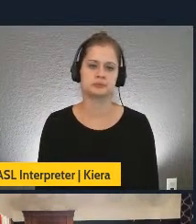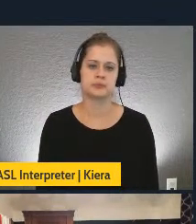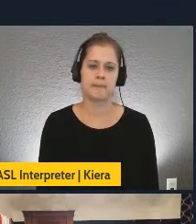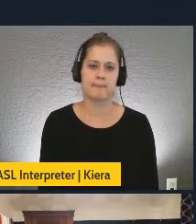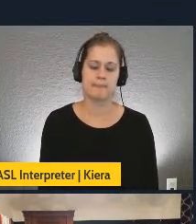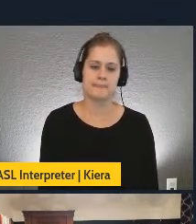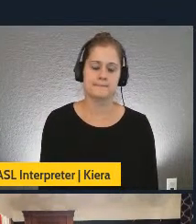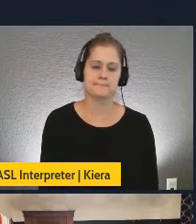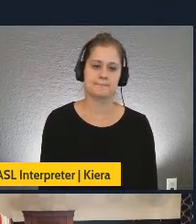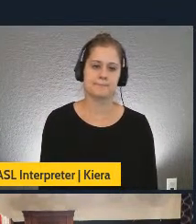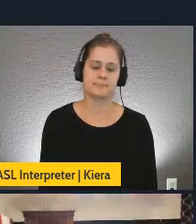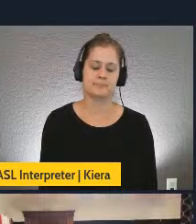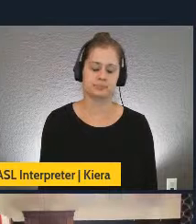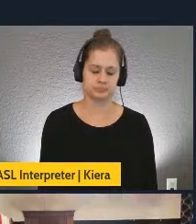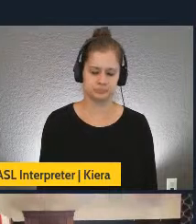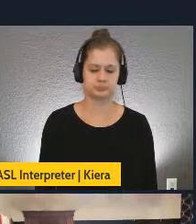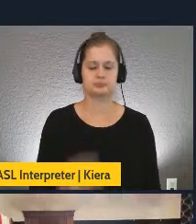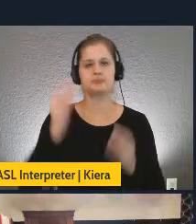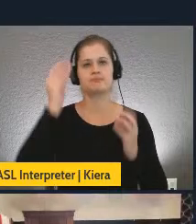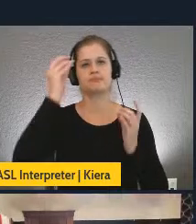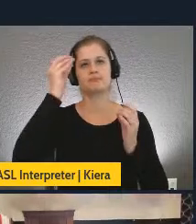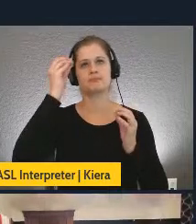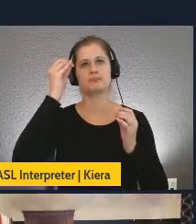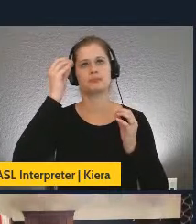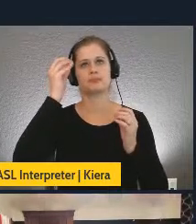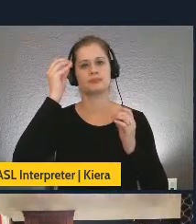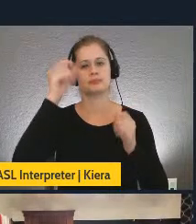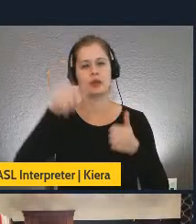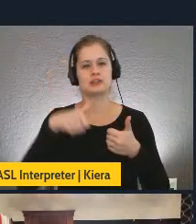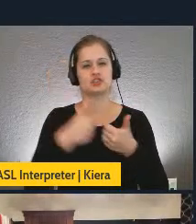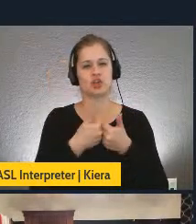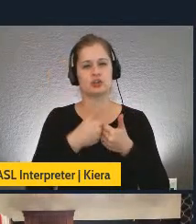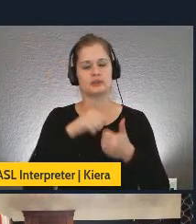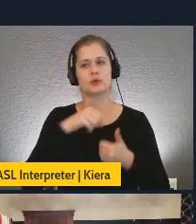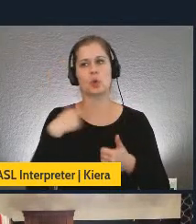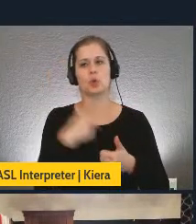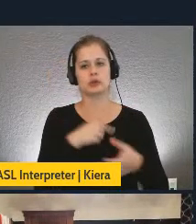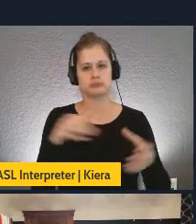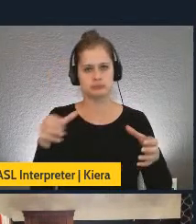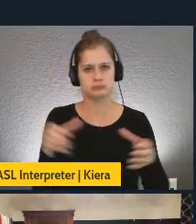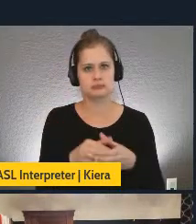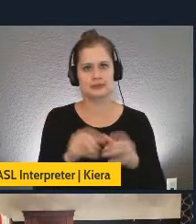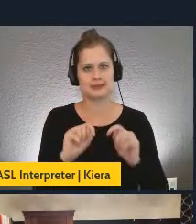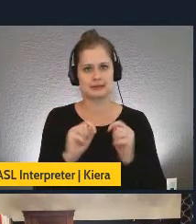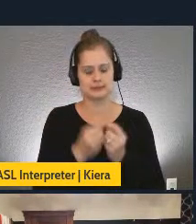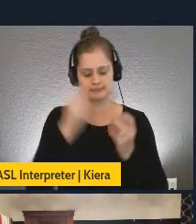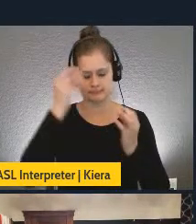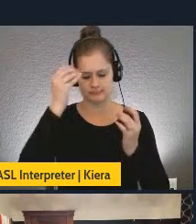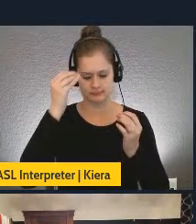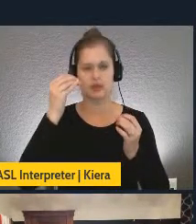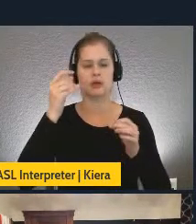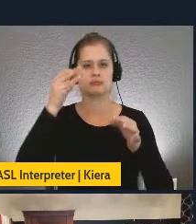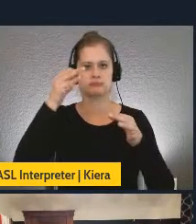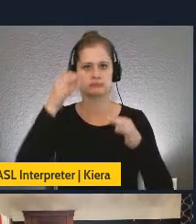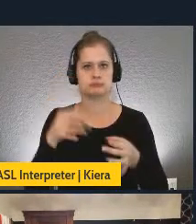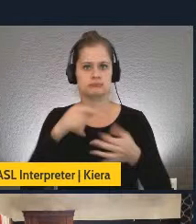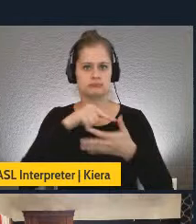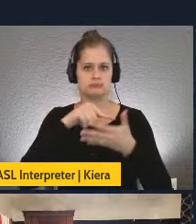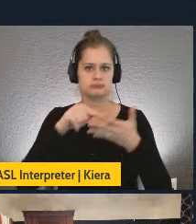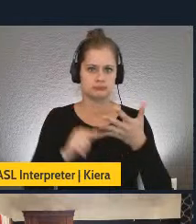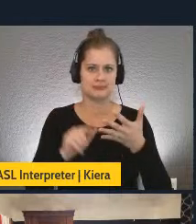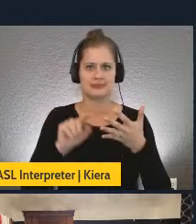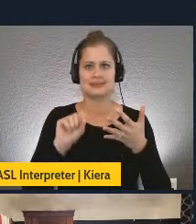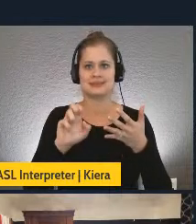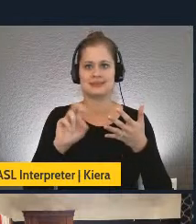And so thinking through these challenges, we brainstormed as a team and came up with these tenets that our CDK solution needed to